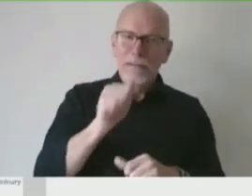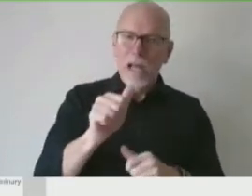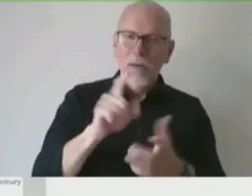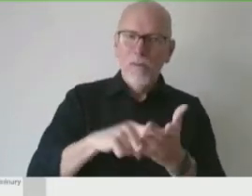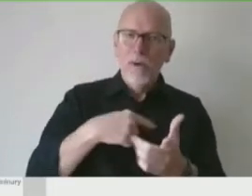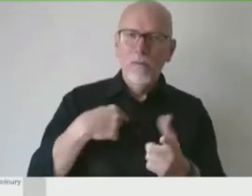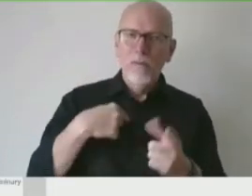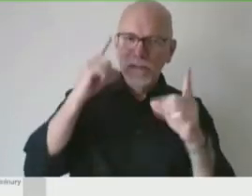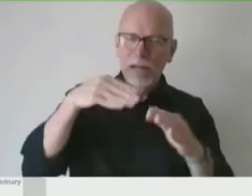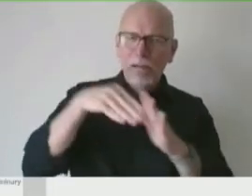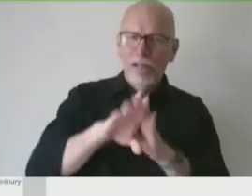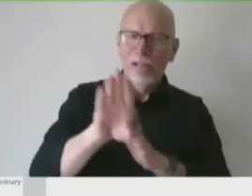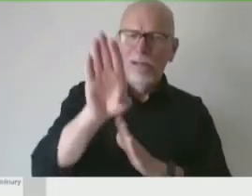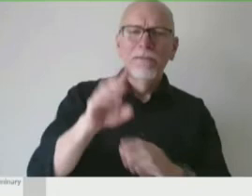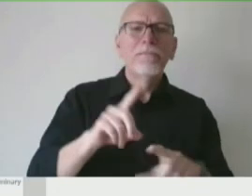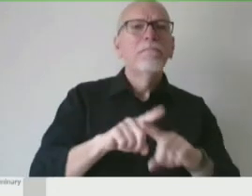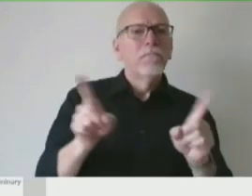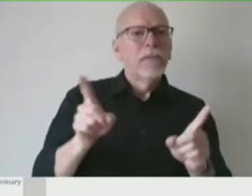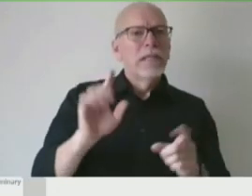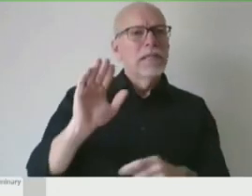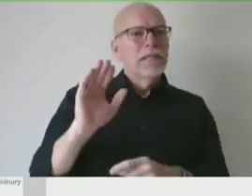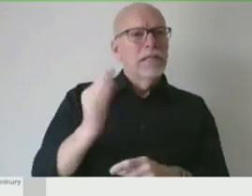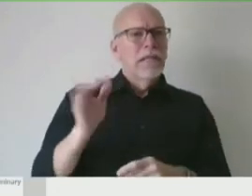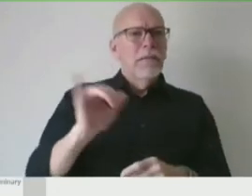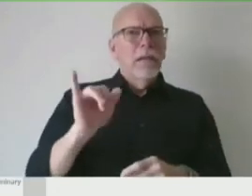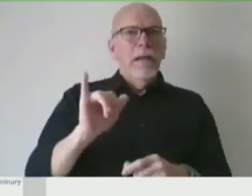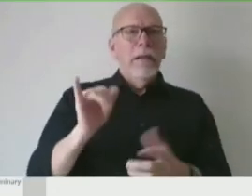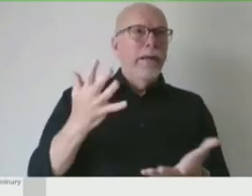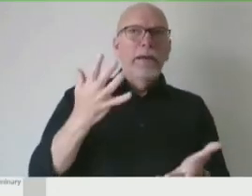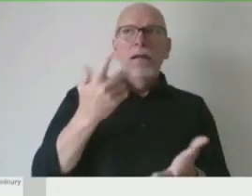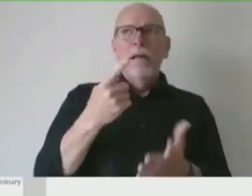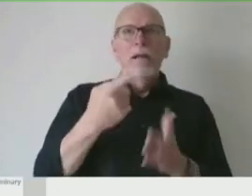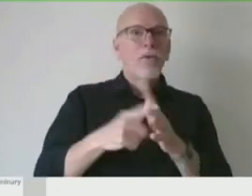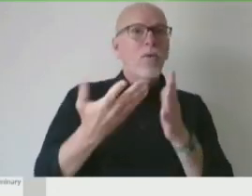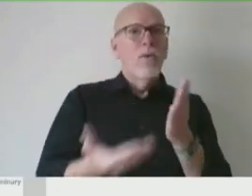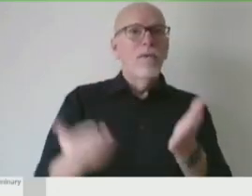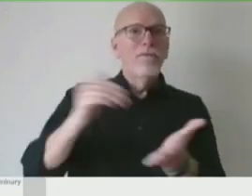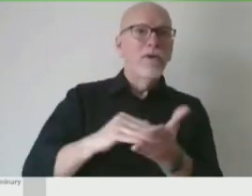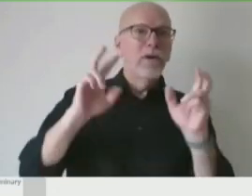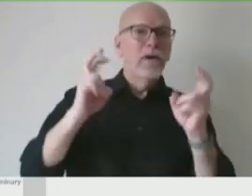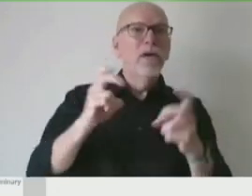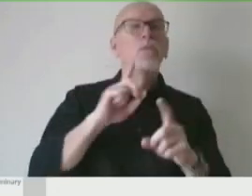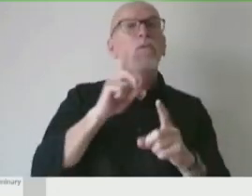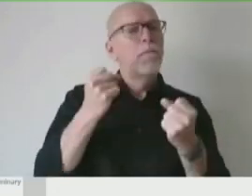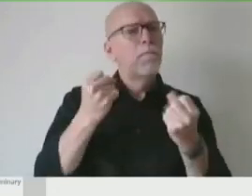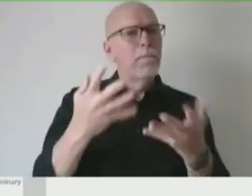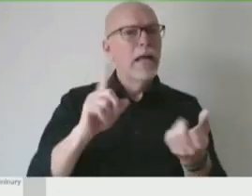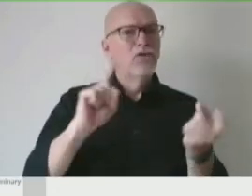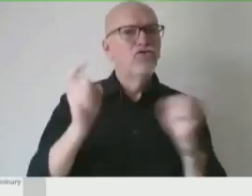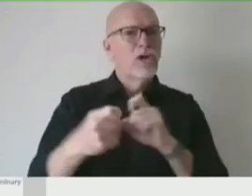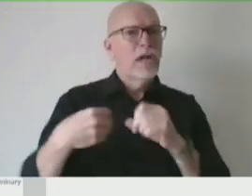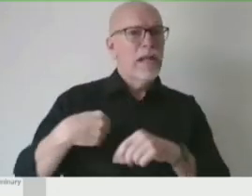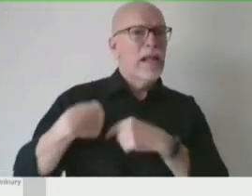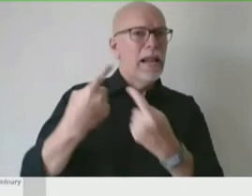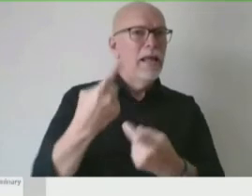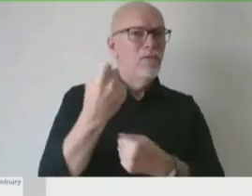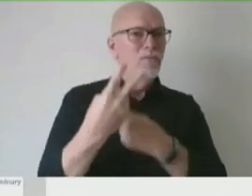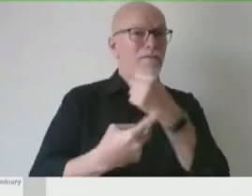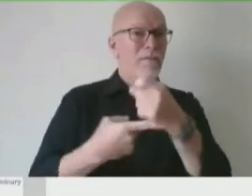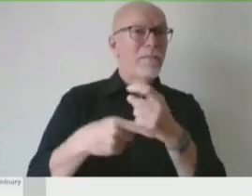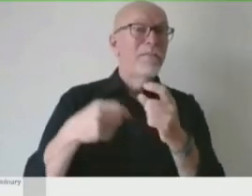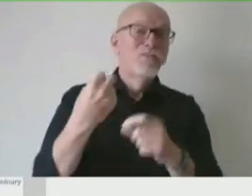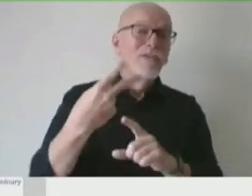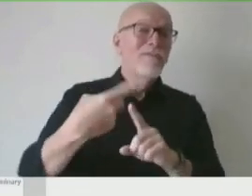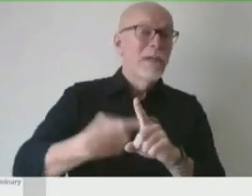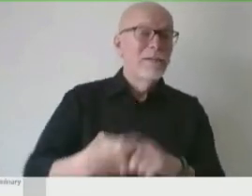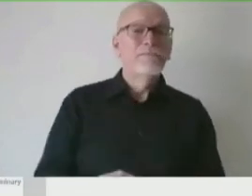go. While this might seem like deja vu, I want to remind you that much has changed over the past 12 months. A year ago, we